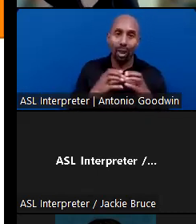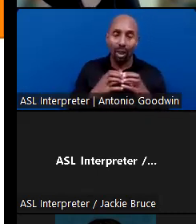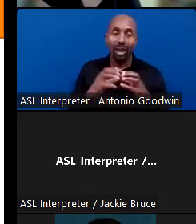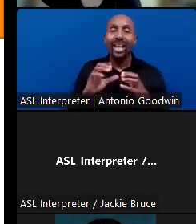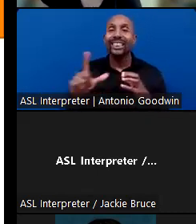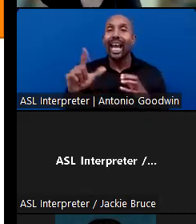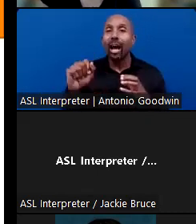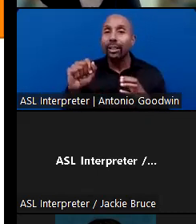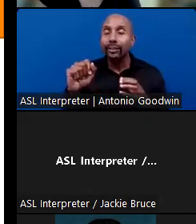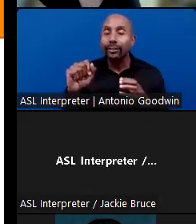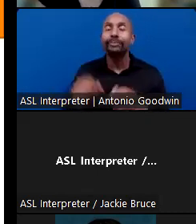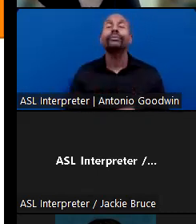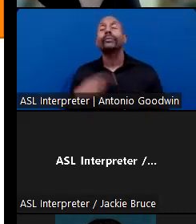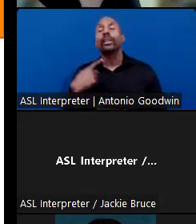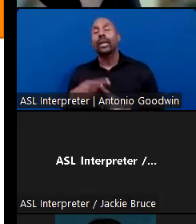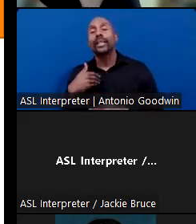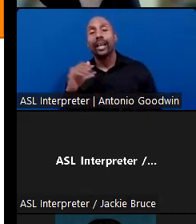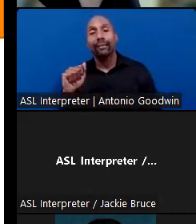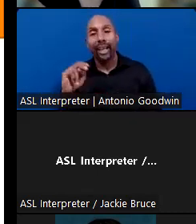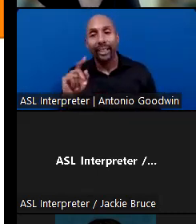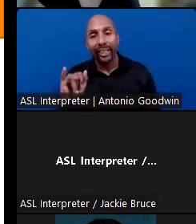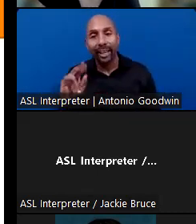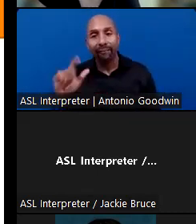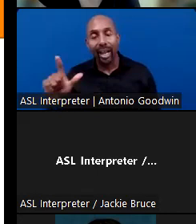those antiviral medications will prevent